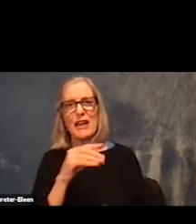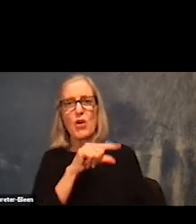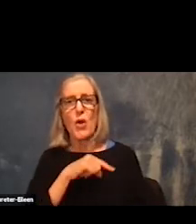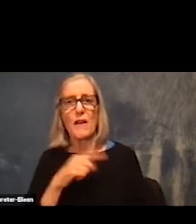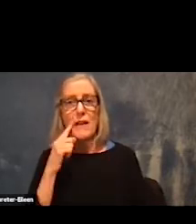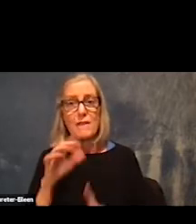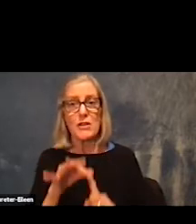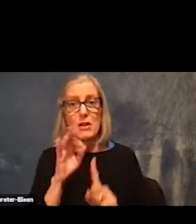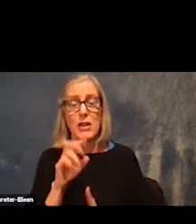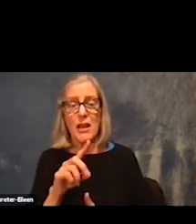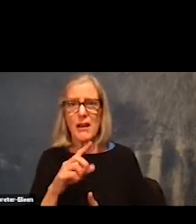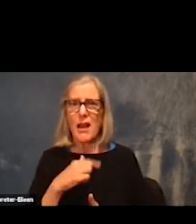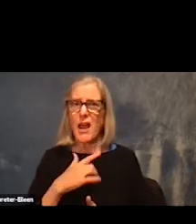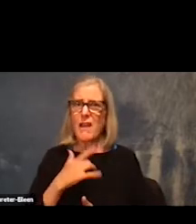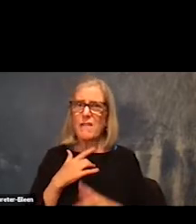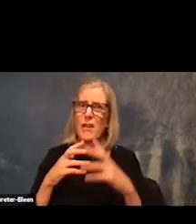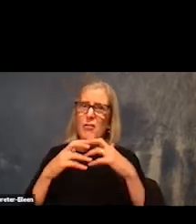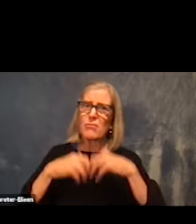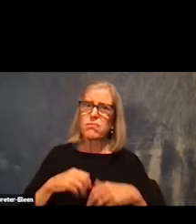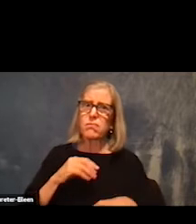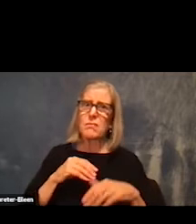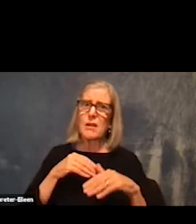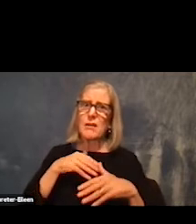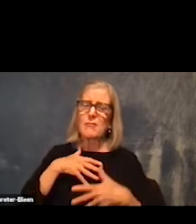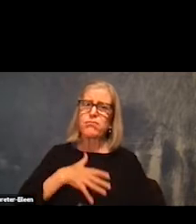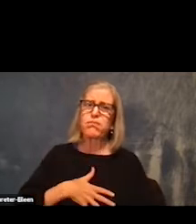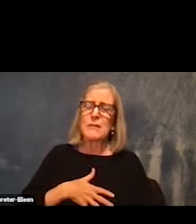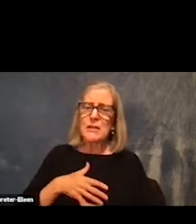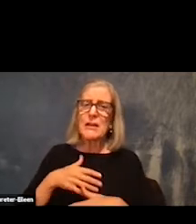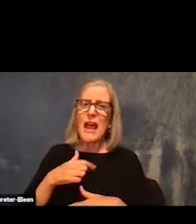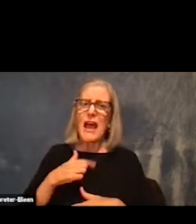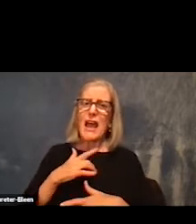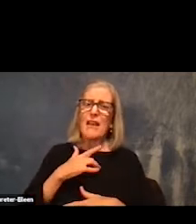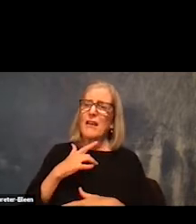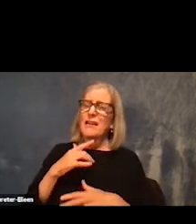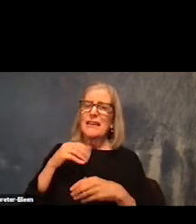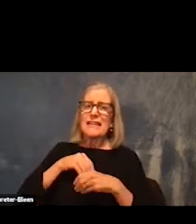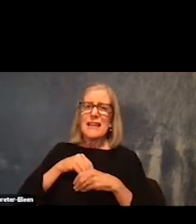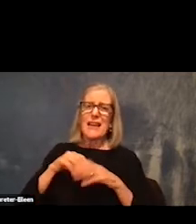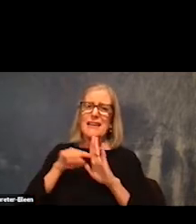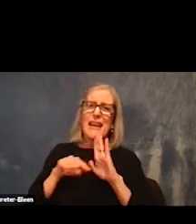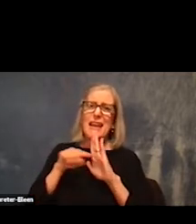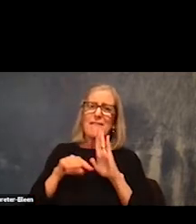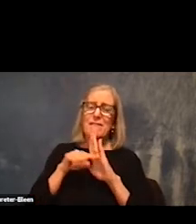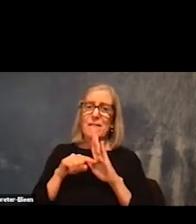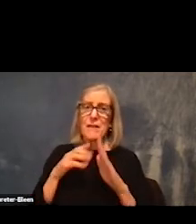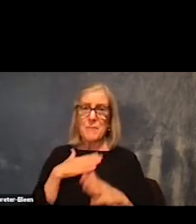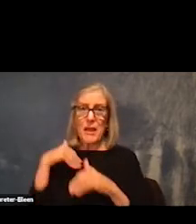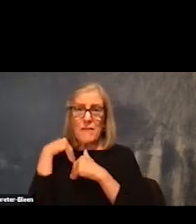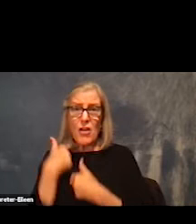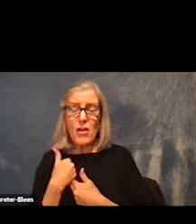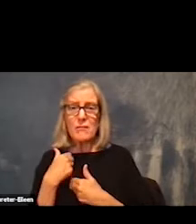came crashing down. An avalanche of negative self-talk overwhelmed me. Was it my fault? What had I done